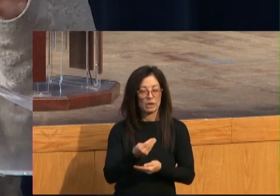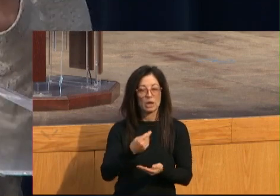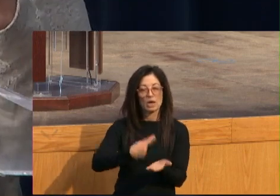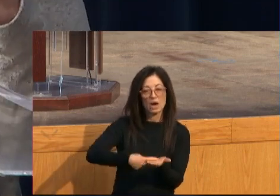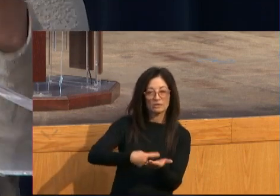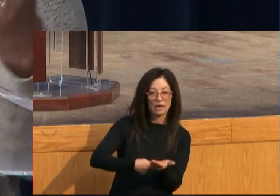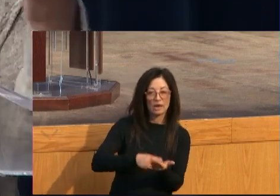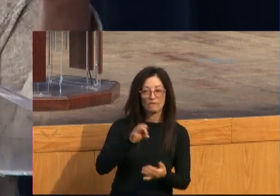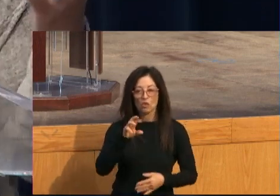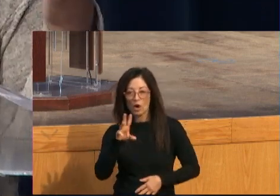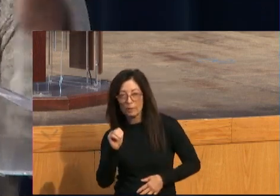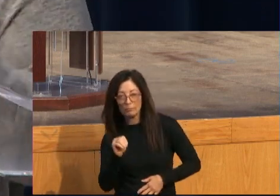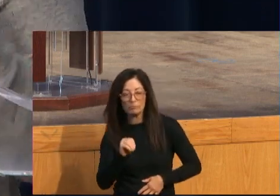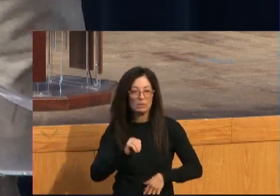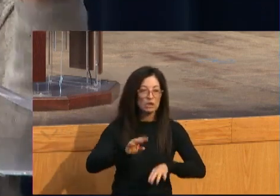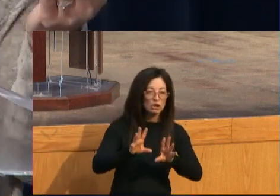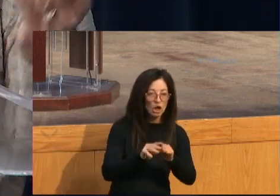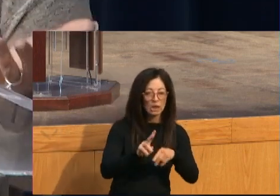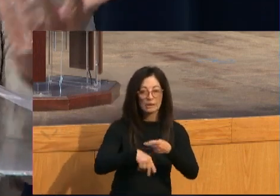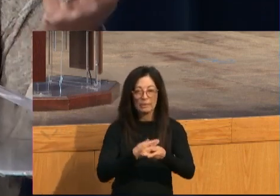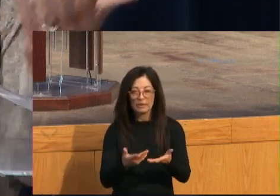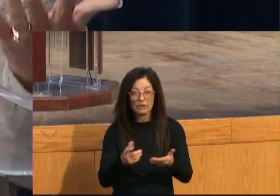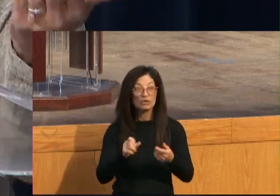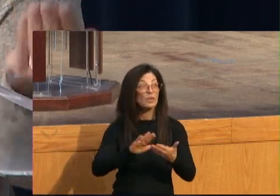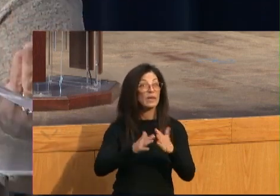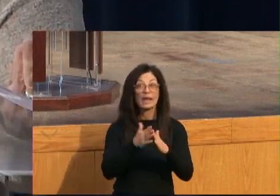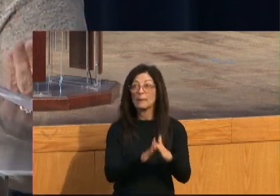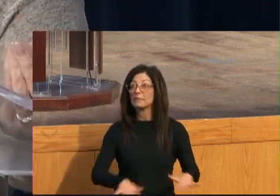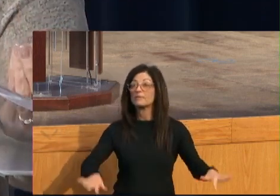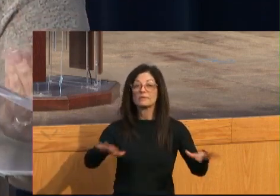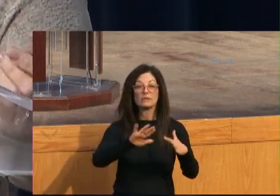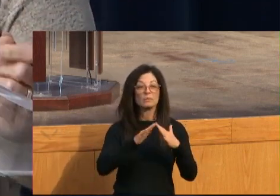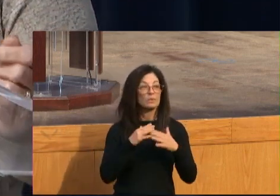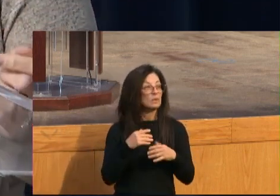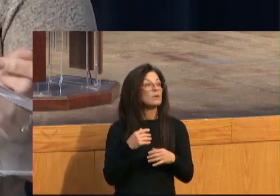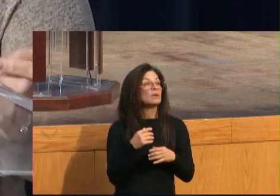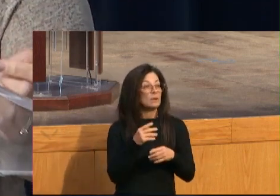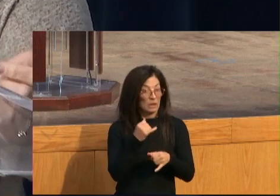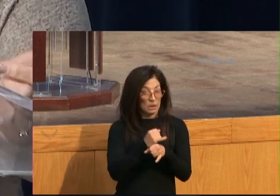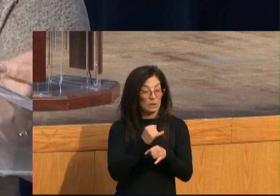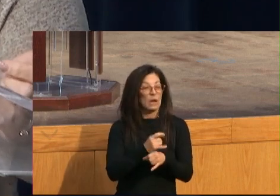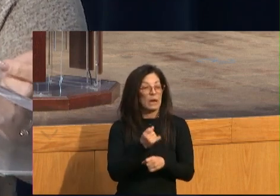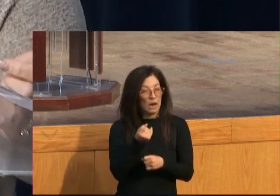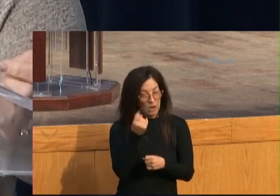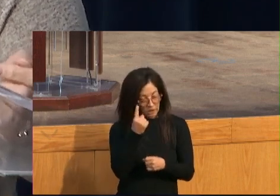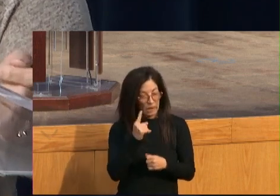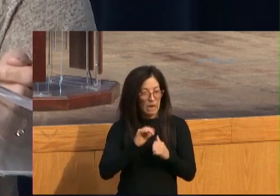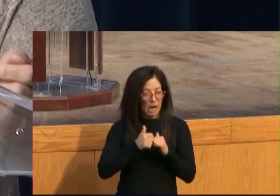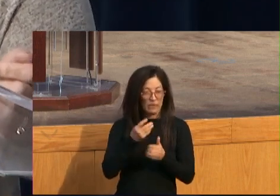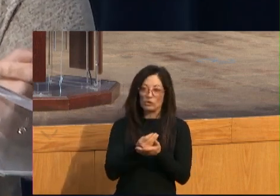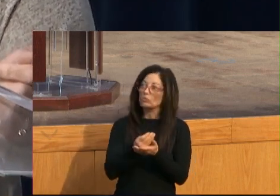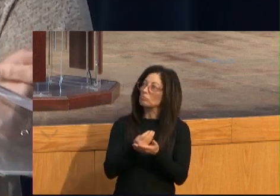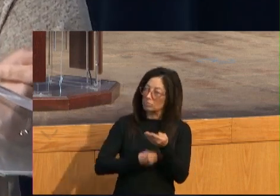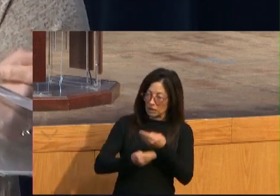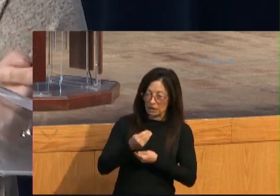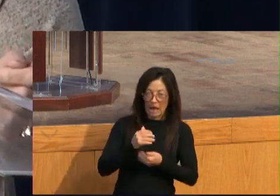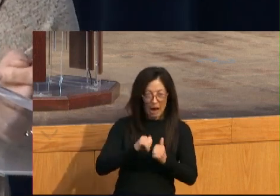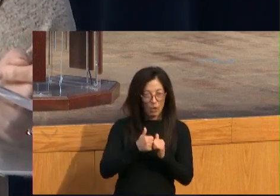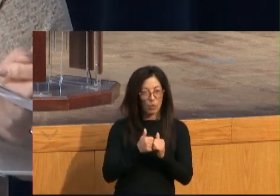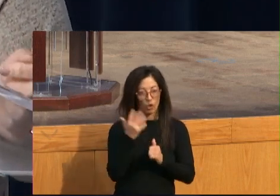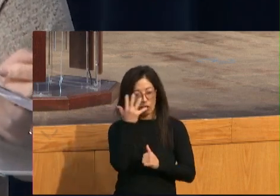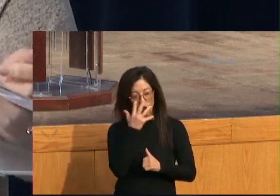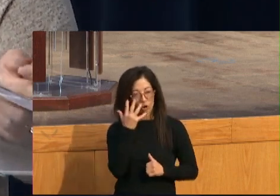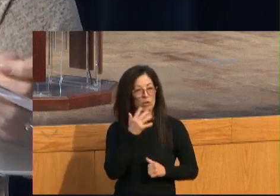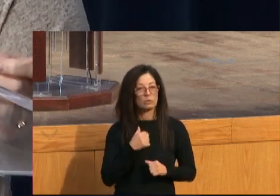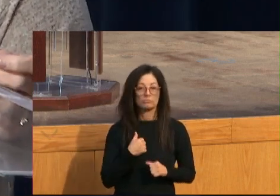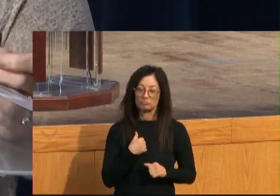forum, talk type things so that the campus community can understand the way the new budget model will work. I have every reason